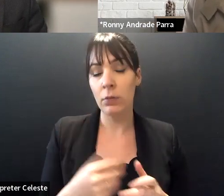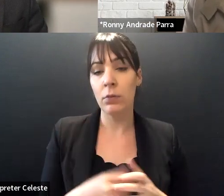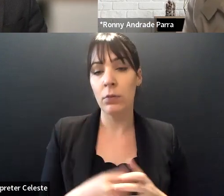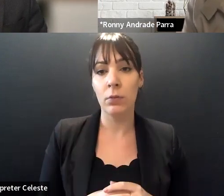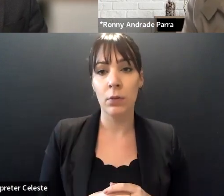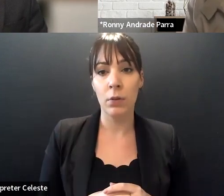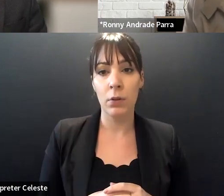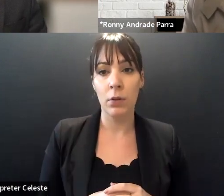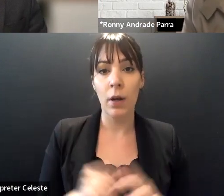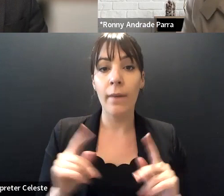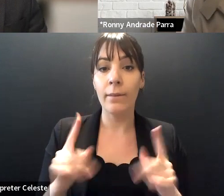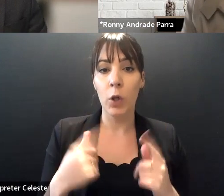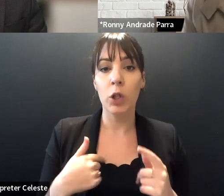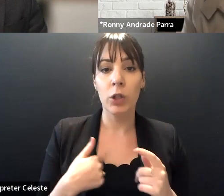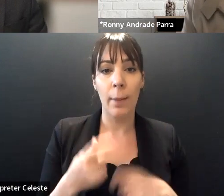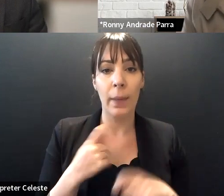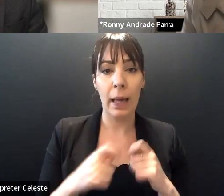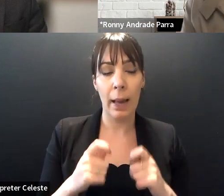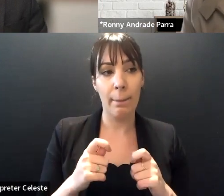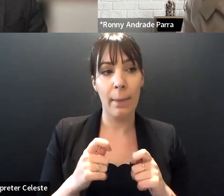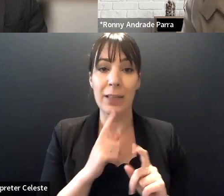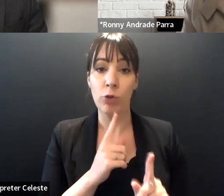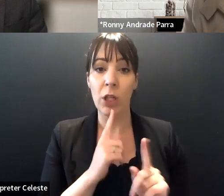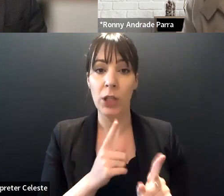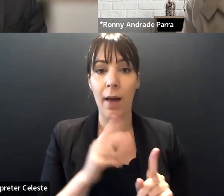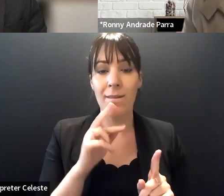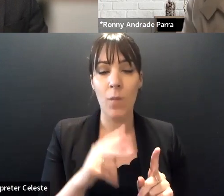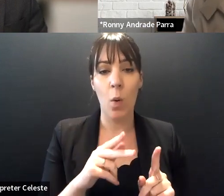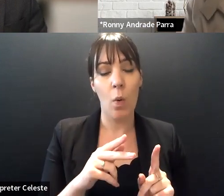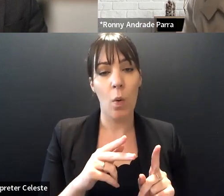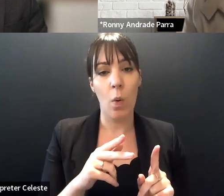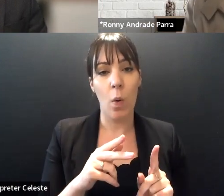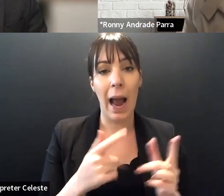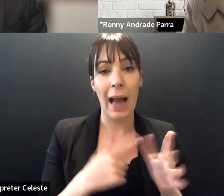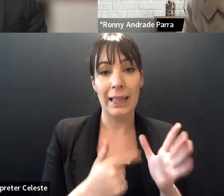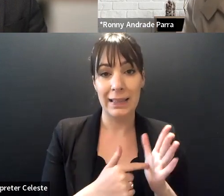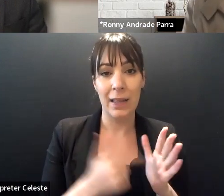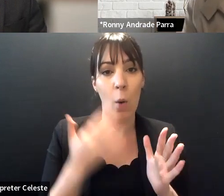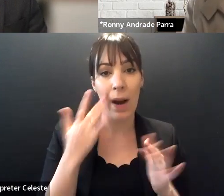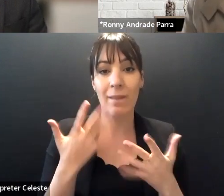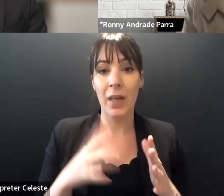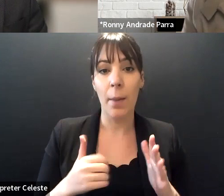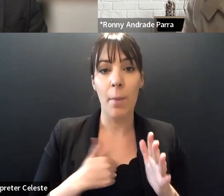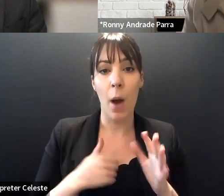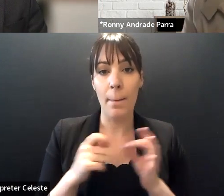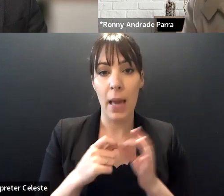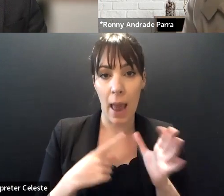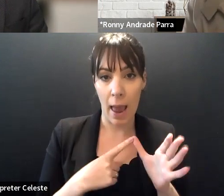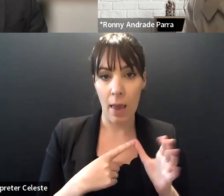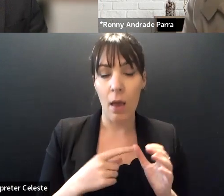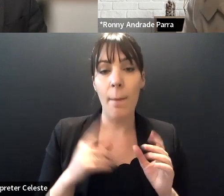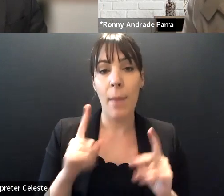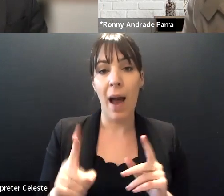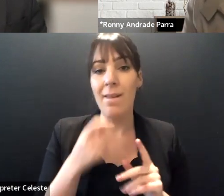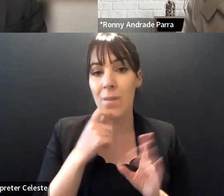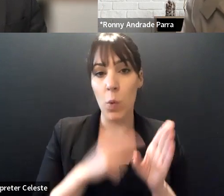an instructor of assistive technology at the university where I did my bachelor's. Then a couple of years later, I